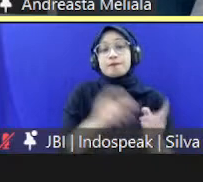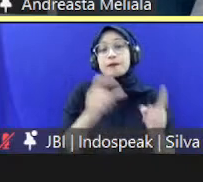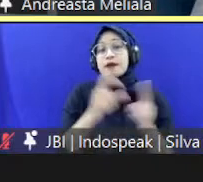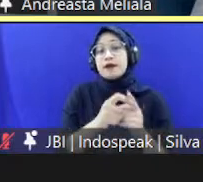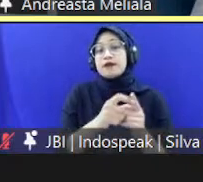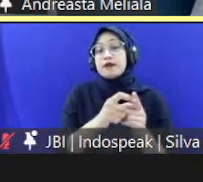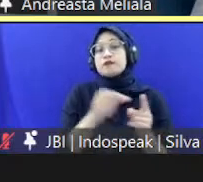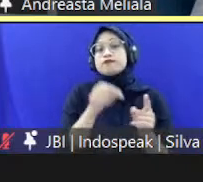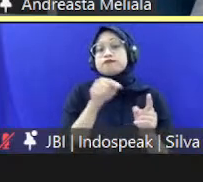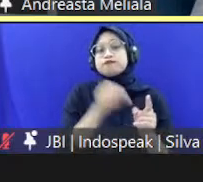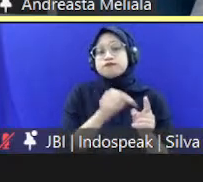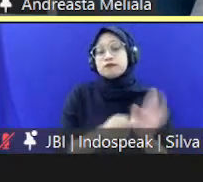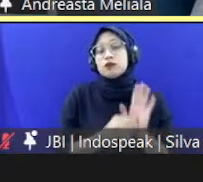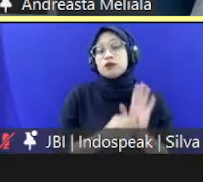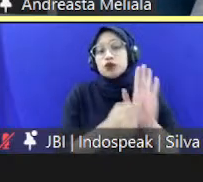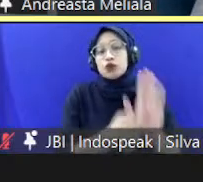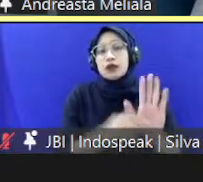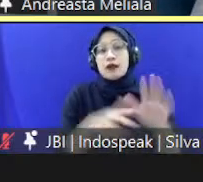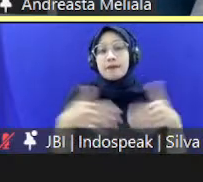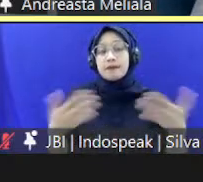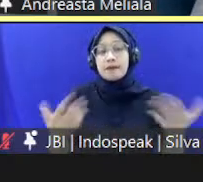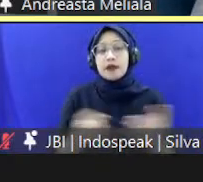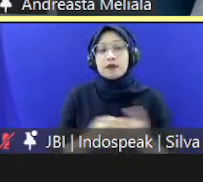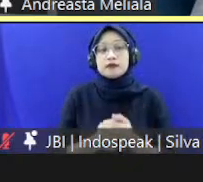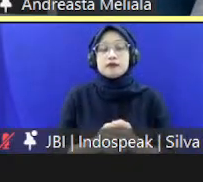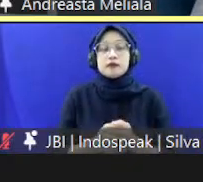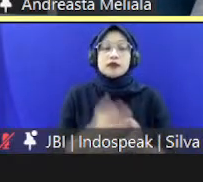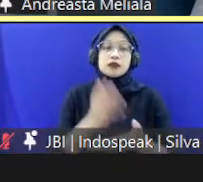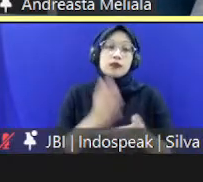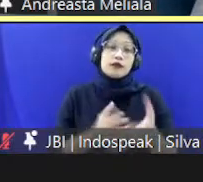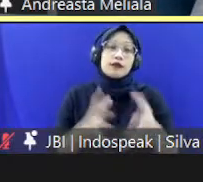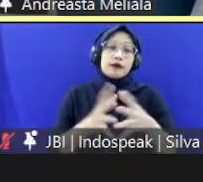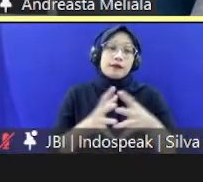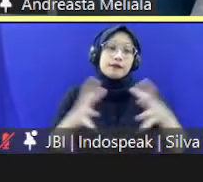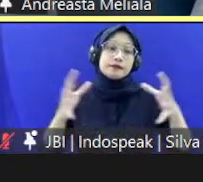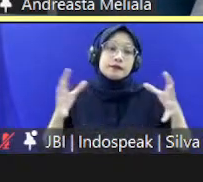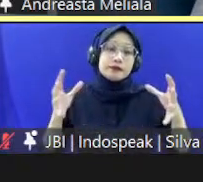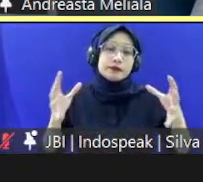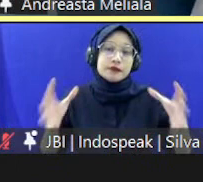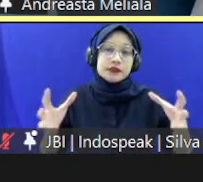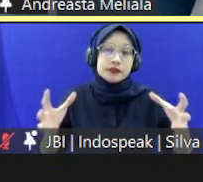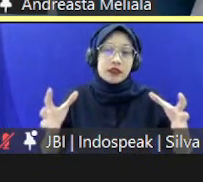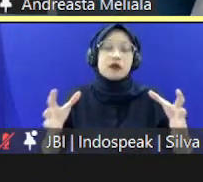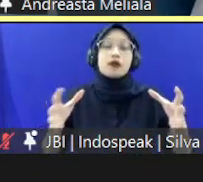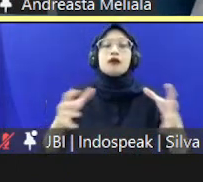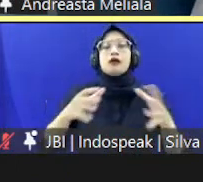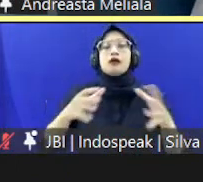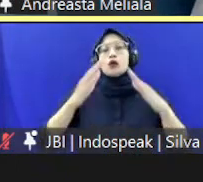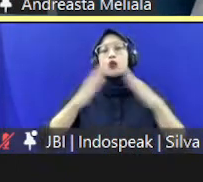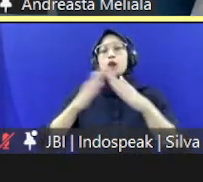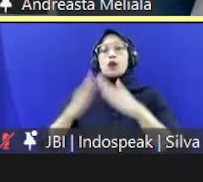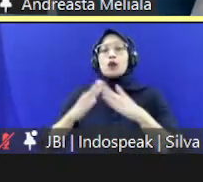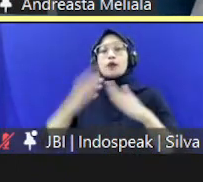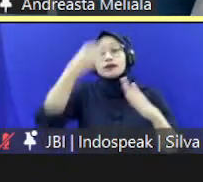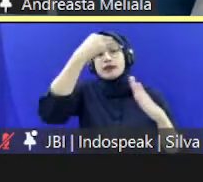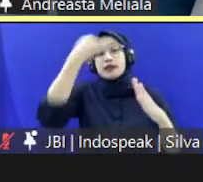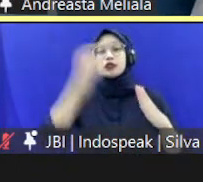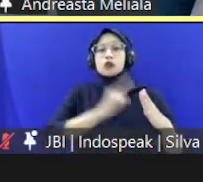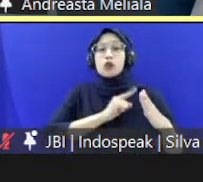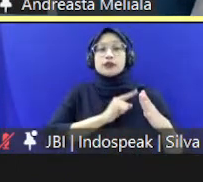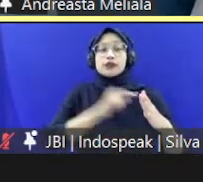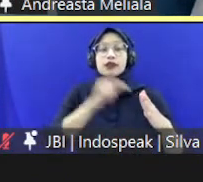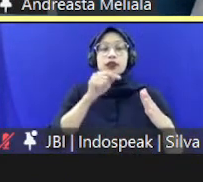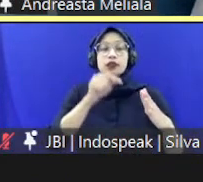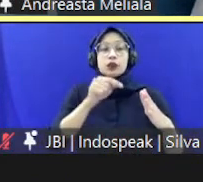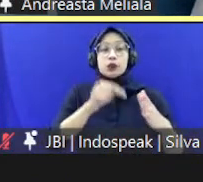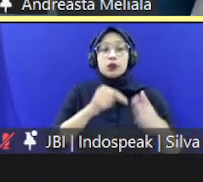that most of the private hospital, they run their business in the major city or in the Java